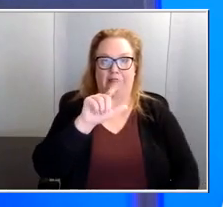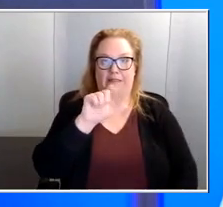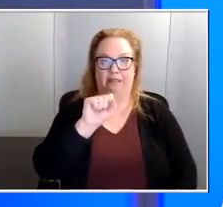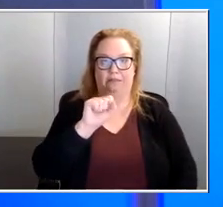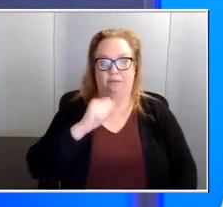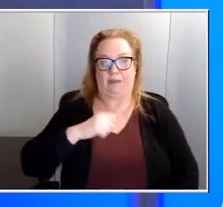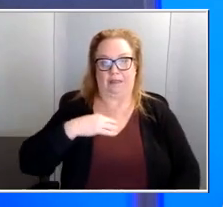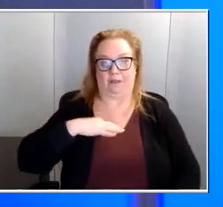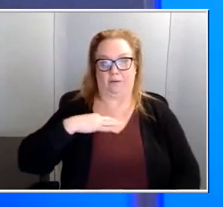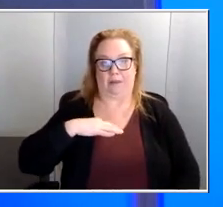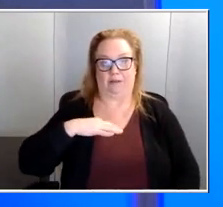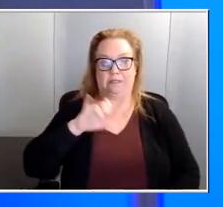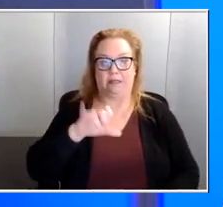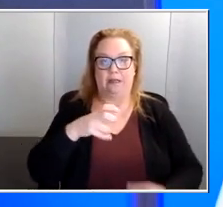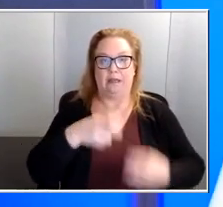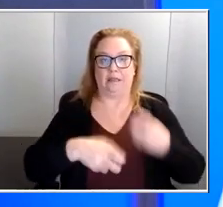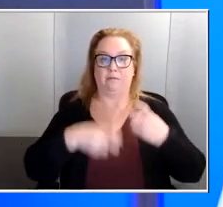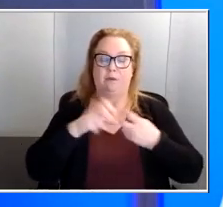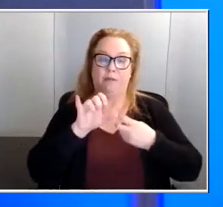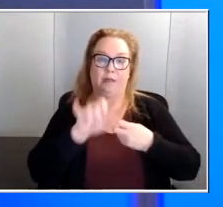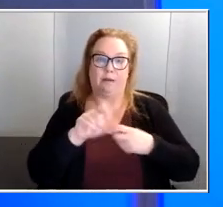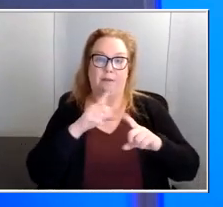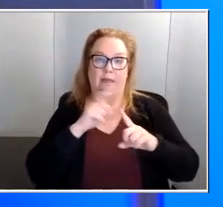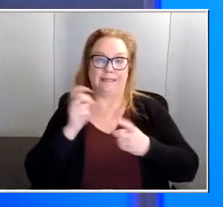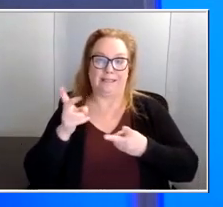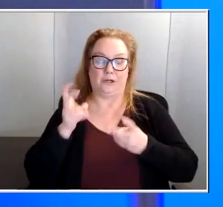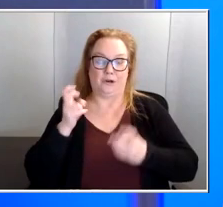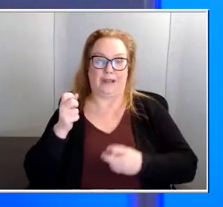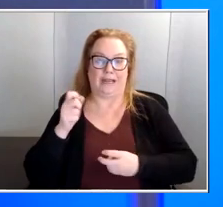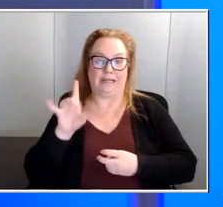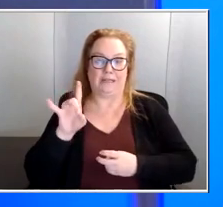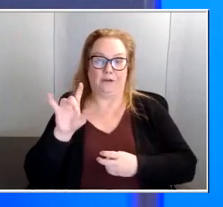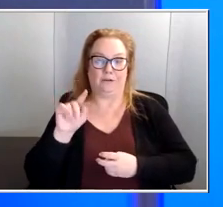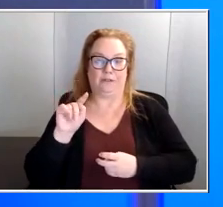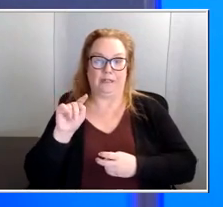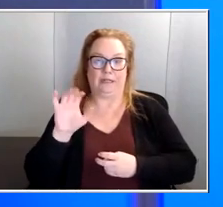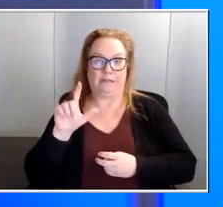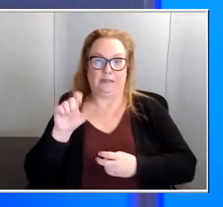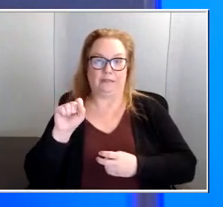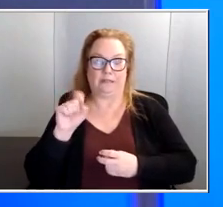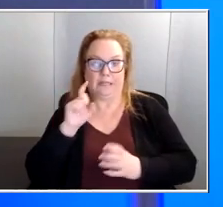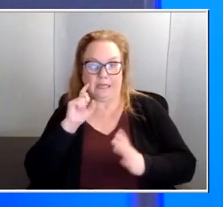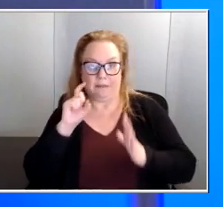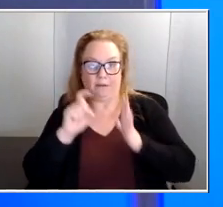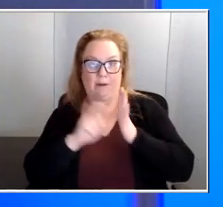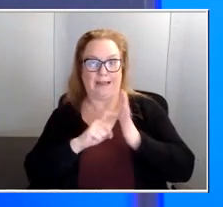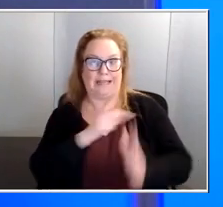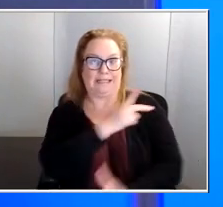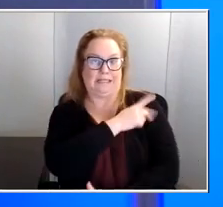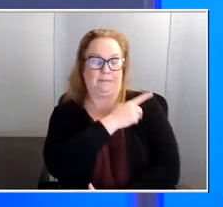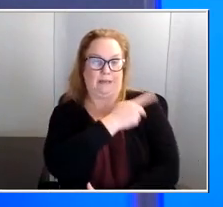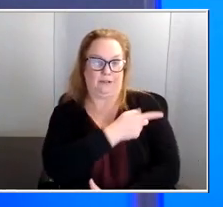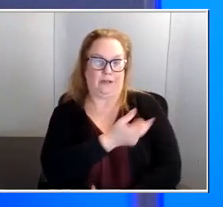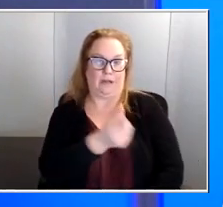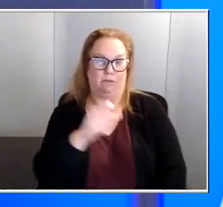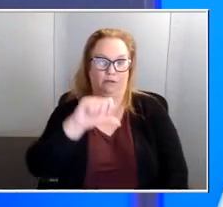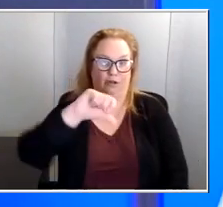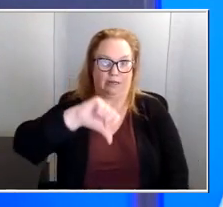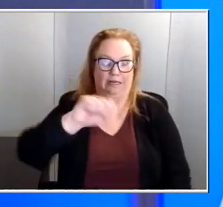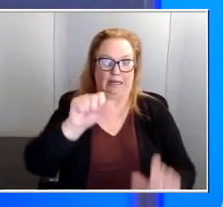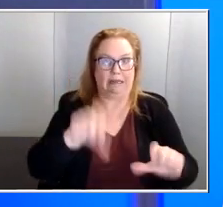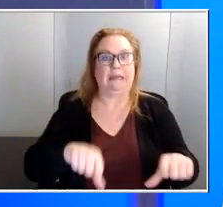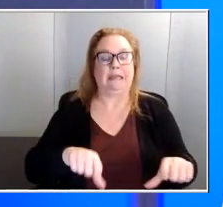advantages. But there's a problem with that because when you take that 18-year-old's T cells, they can be recognized by the patient and rejected. So we're